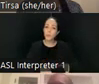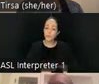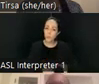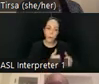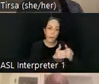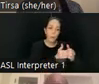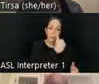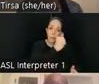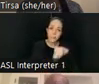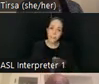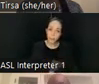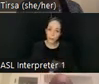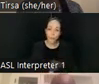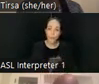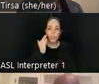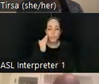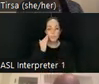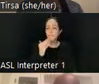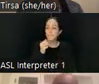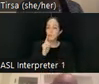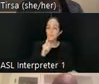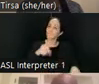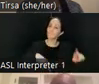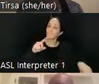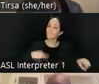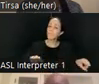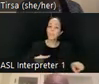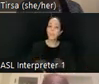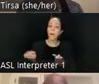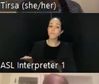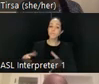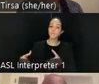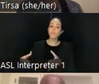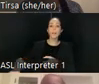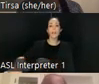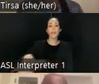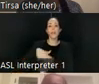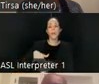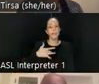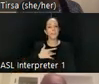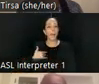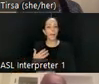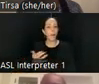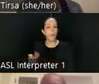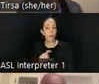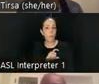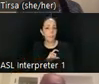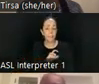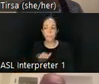board is trying to encompass versus over policed communities historically. That's a different, that's a partially different